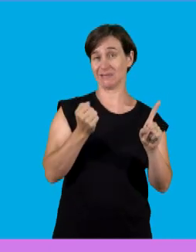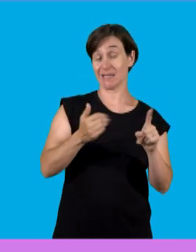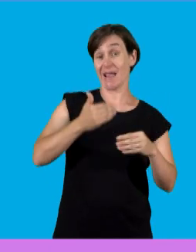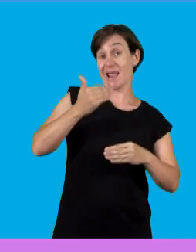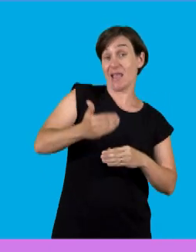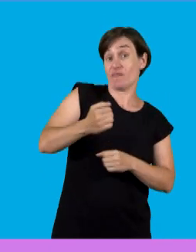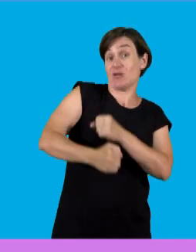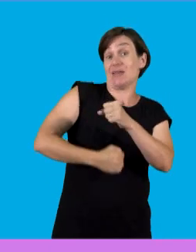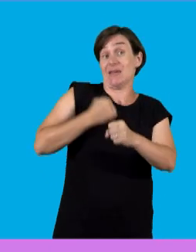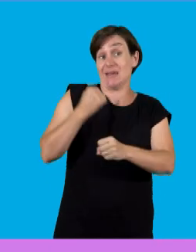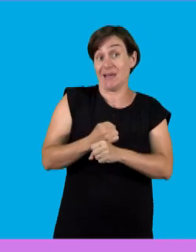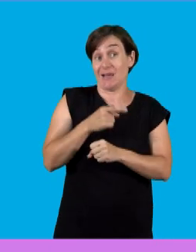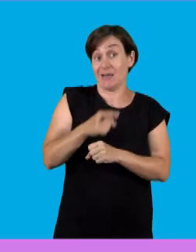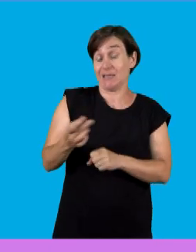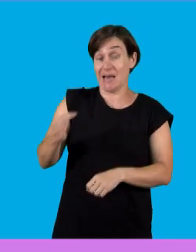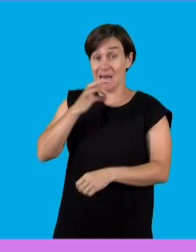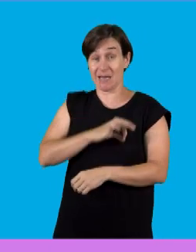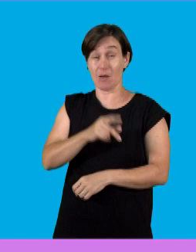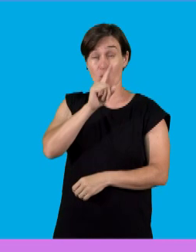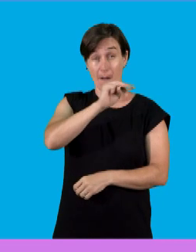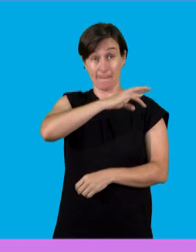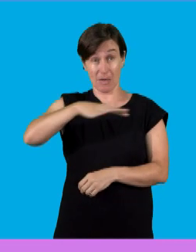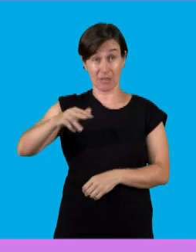right, annual taxable income of